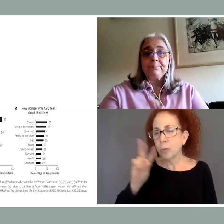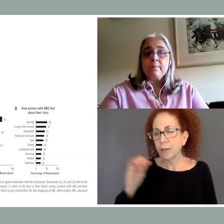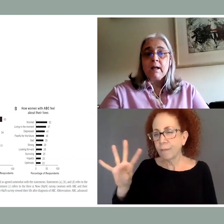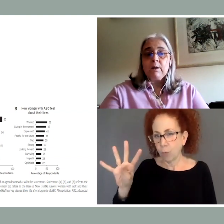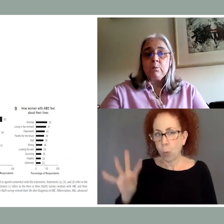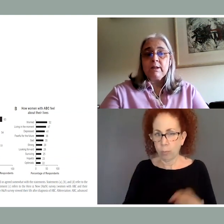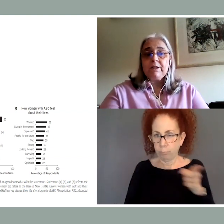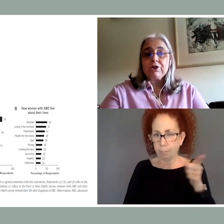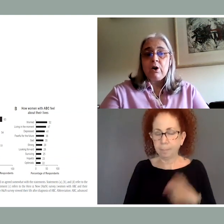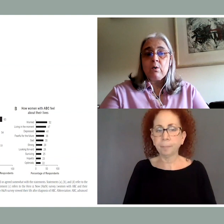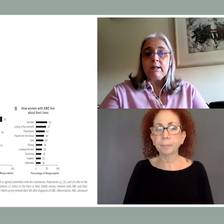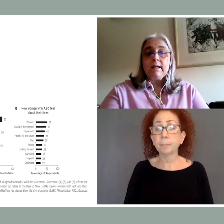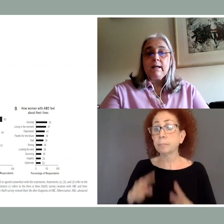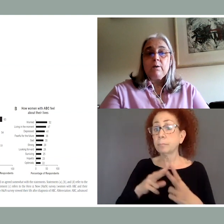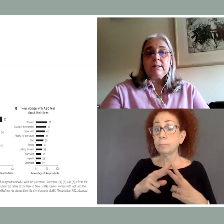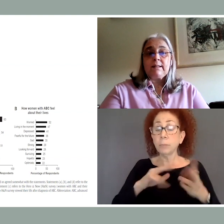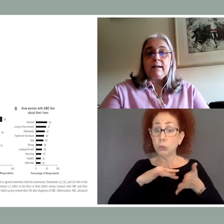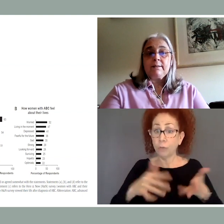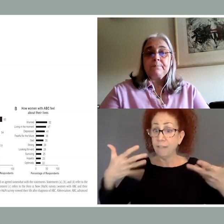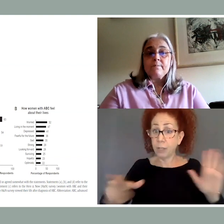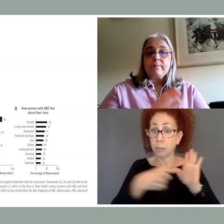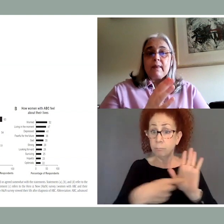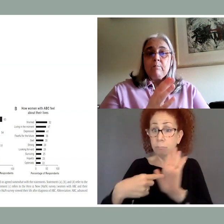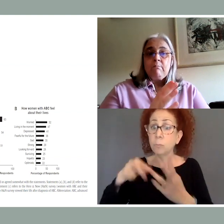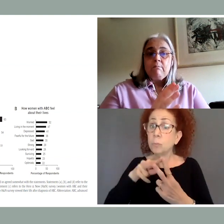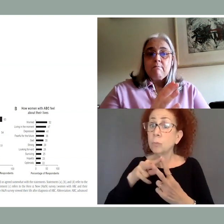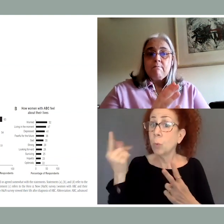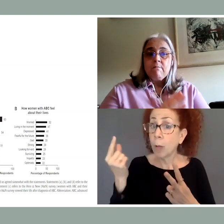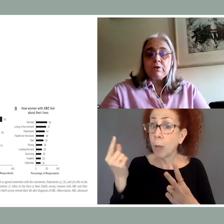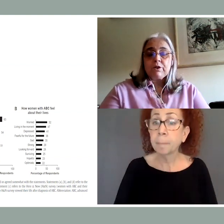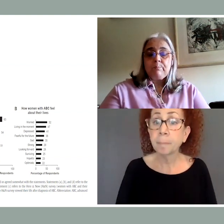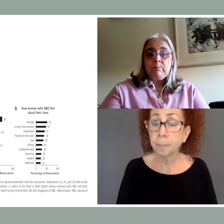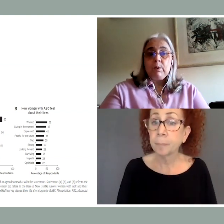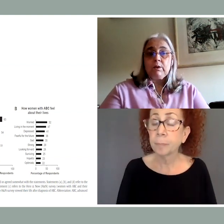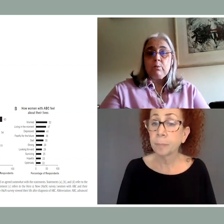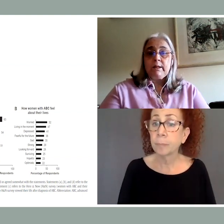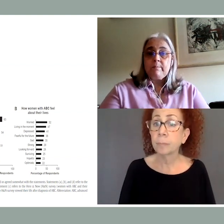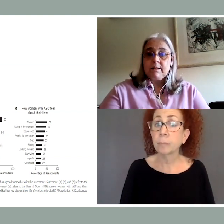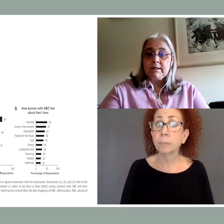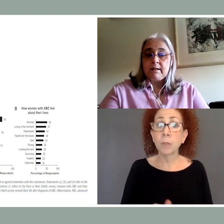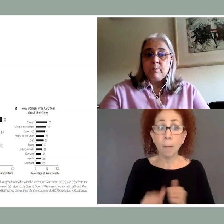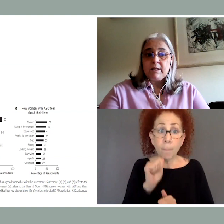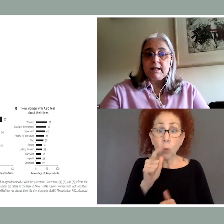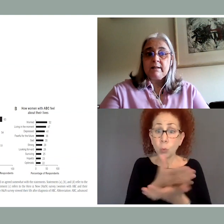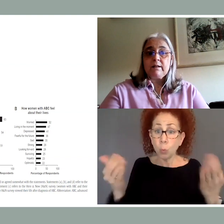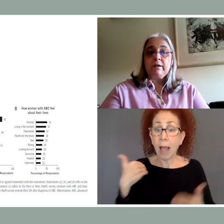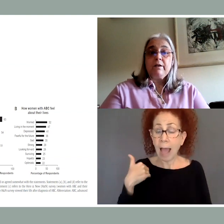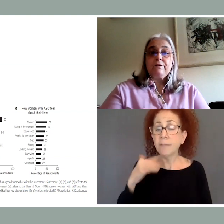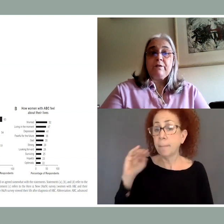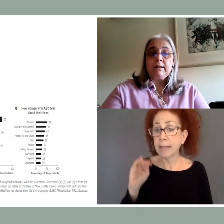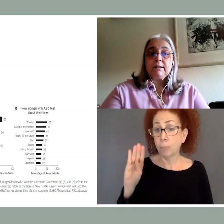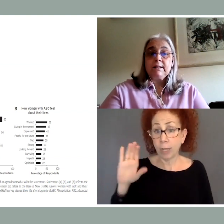2004. And what this showed was that most people with metastatic breast